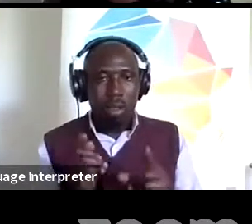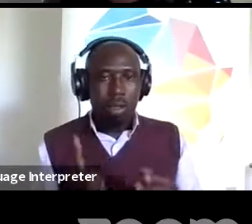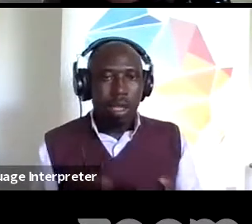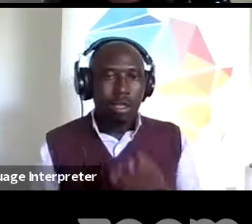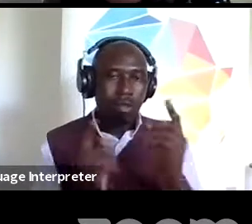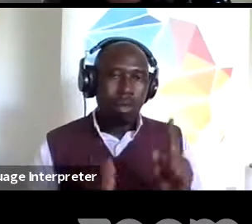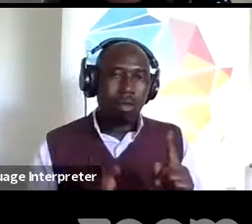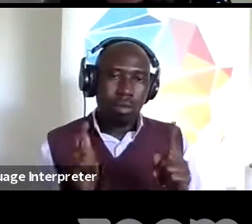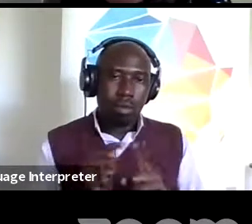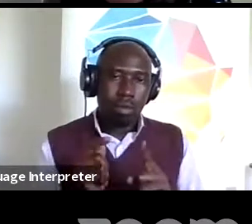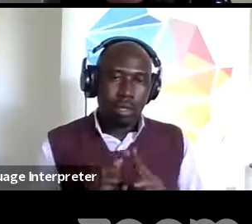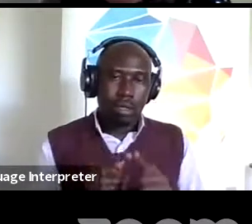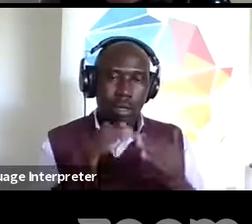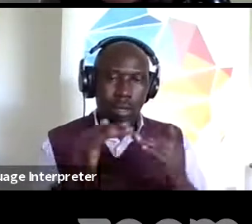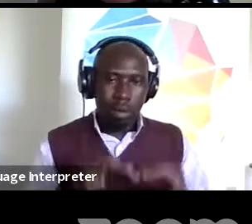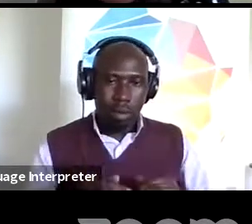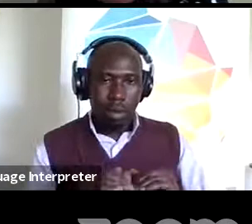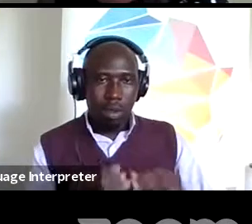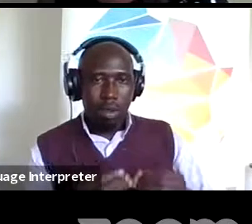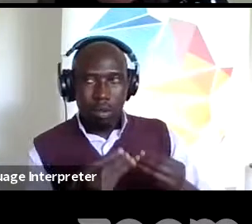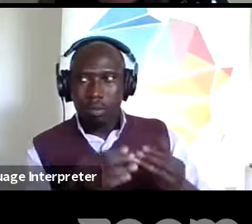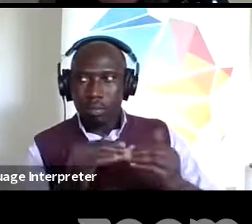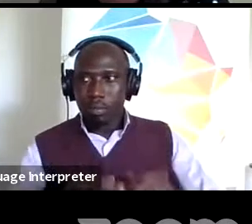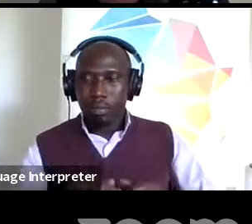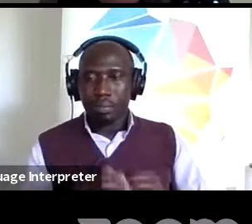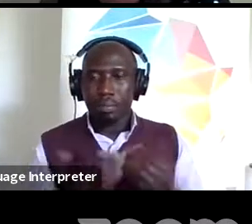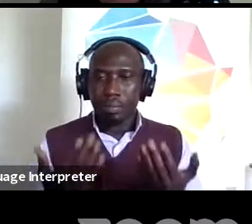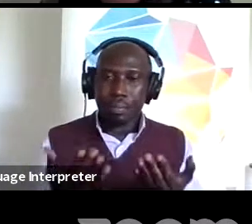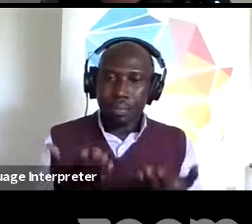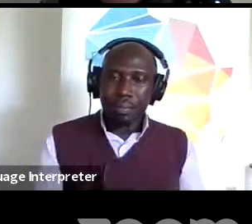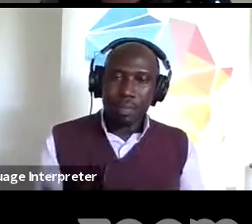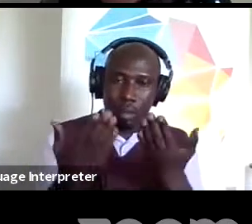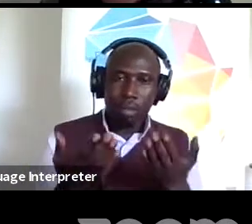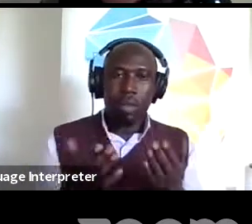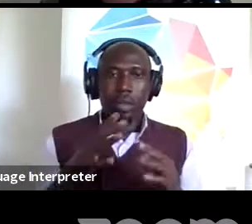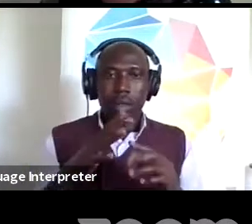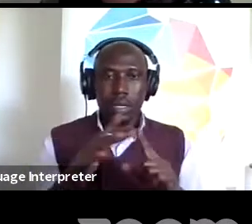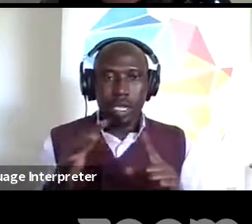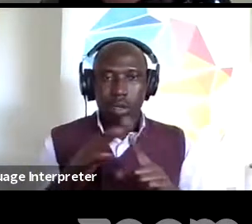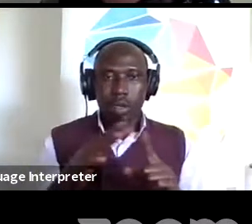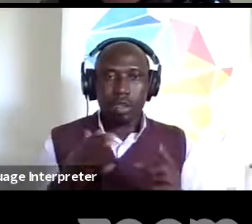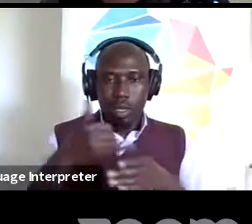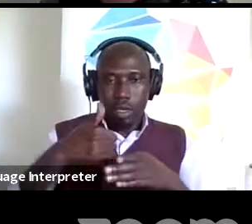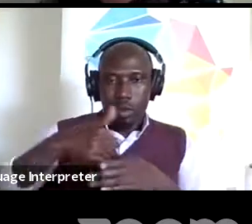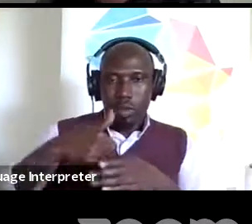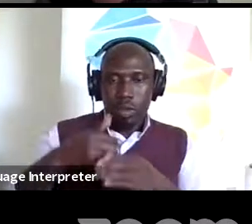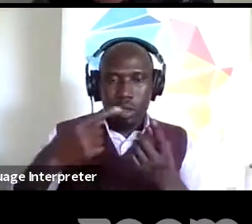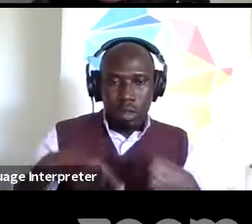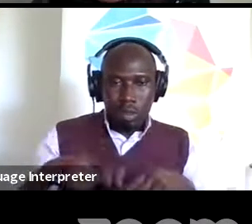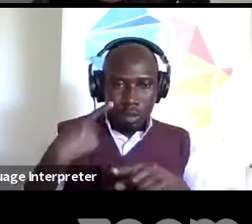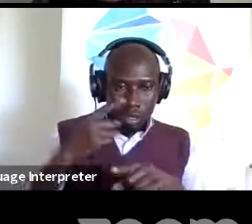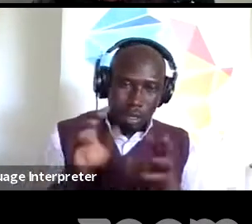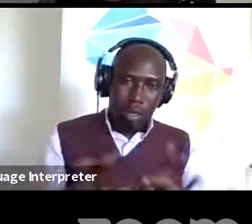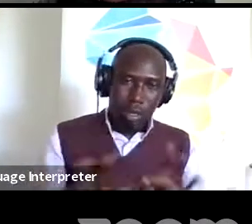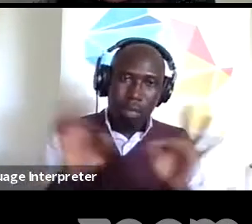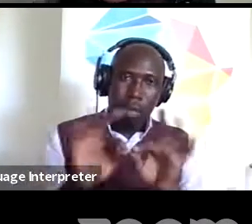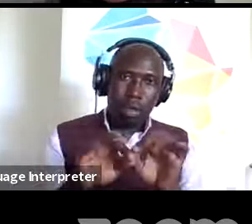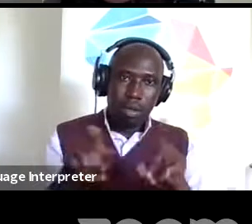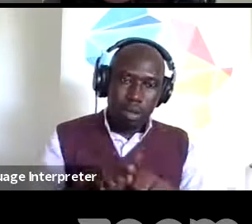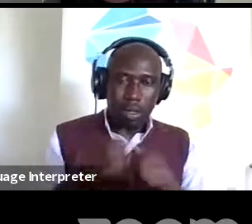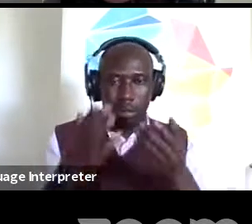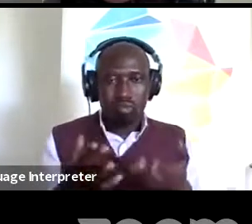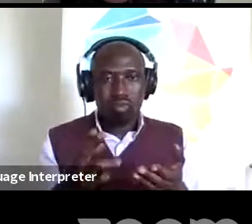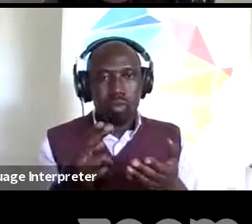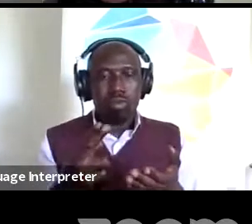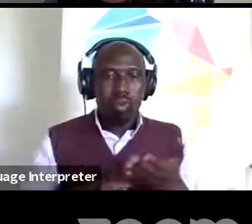of the acts that provide for them. To promote digital inclusion, we have seen that it's important also to utilize WhatsApp